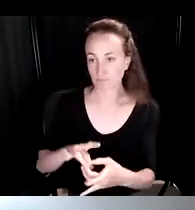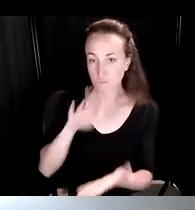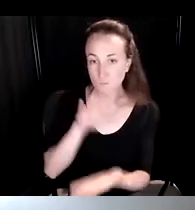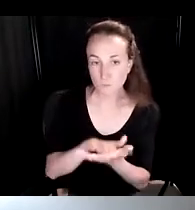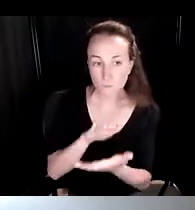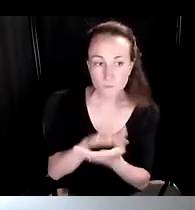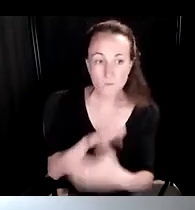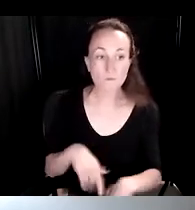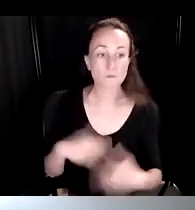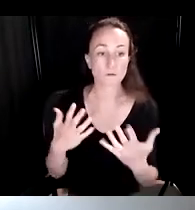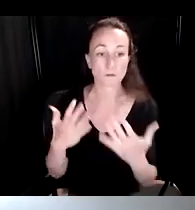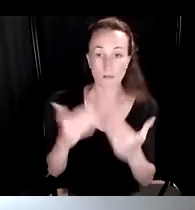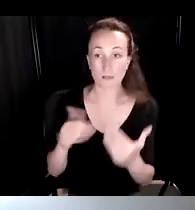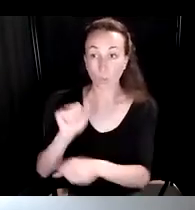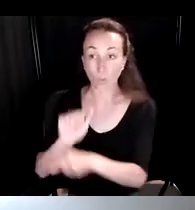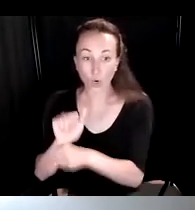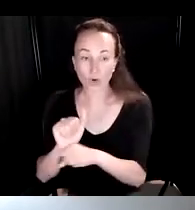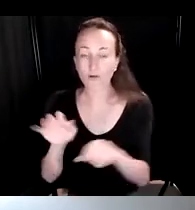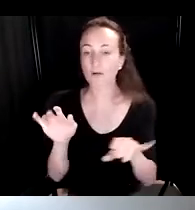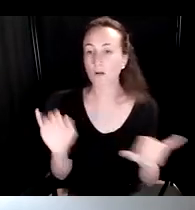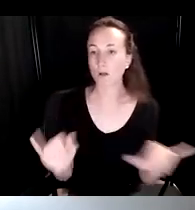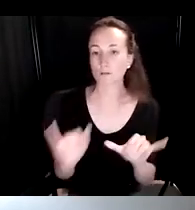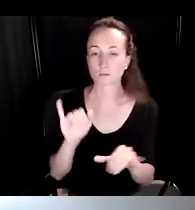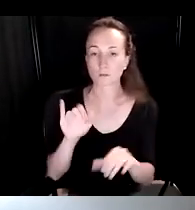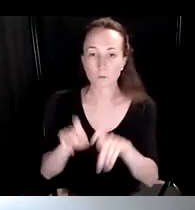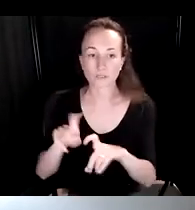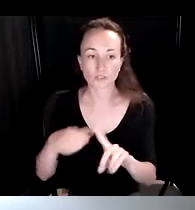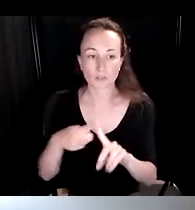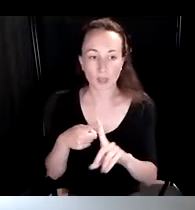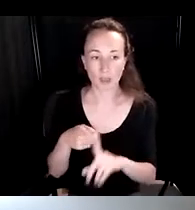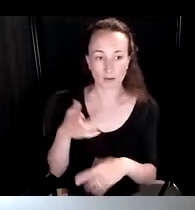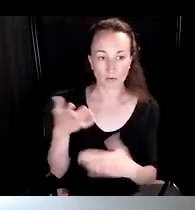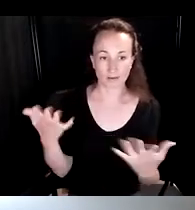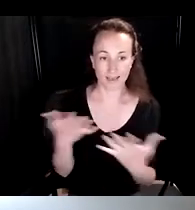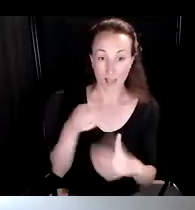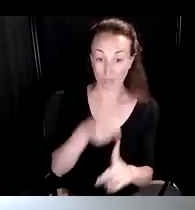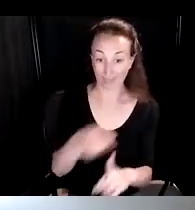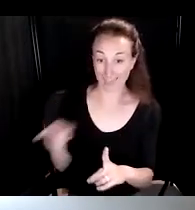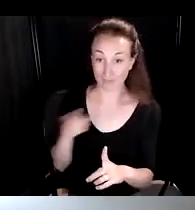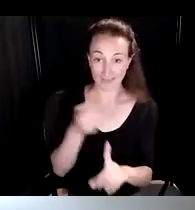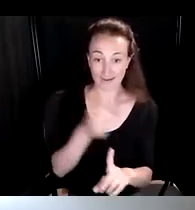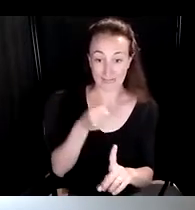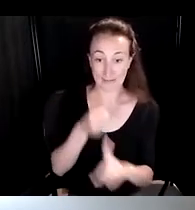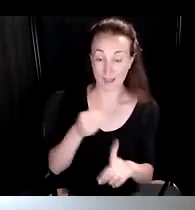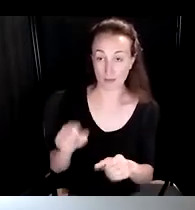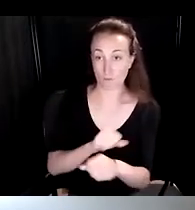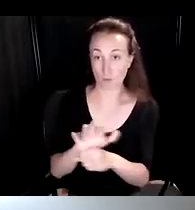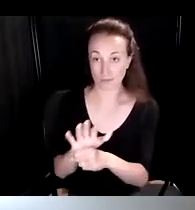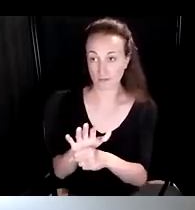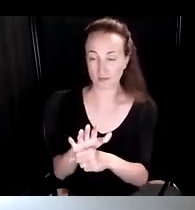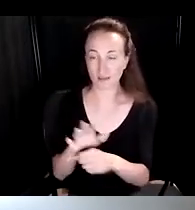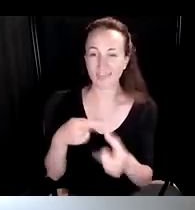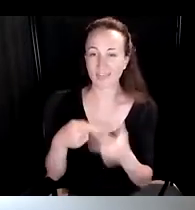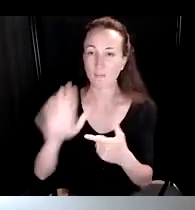money. We also asked questions about how they've been affected by COVID-19 and the pandemic themselves, and then about their